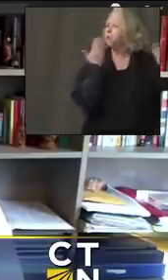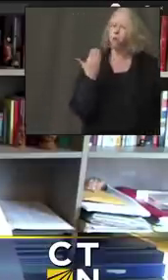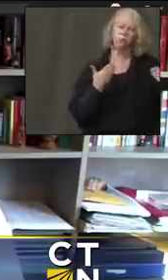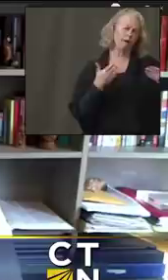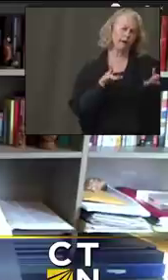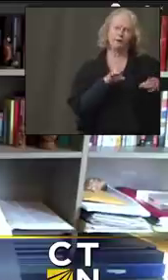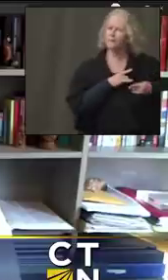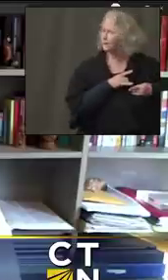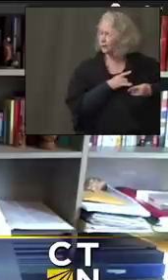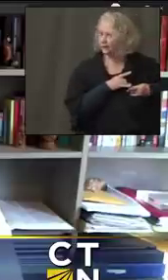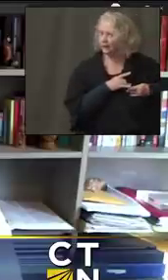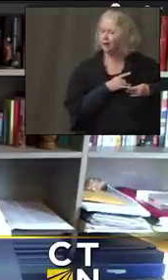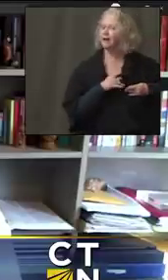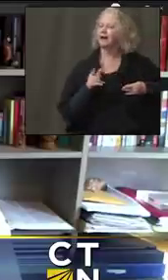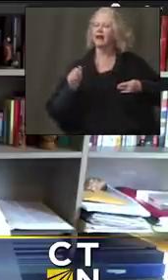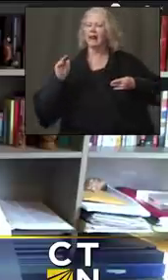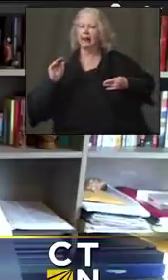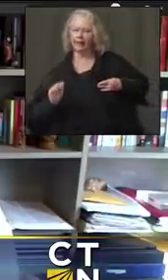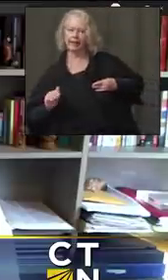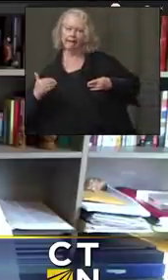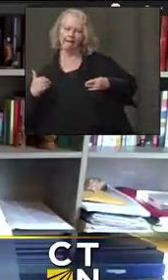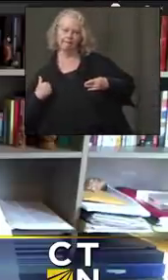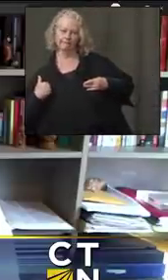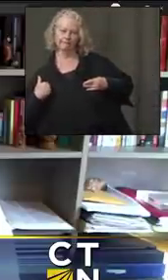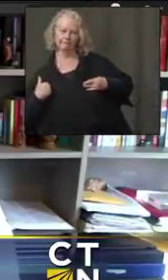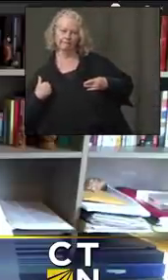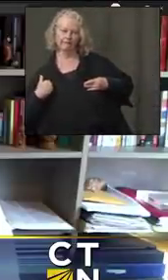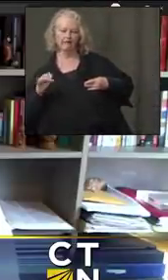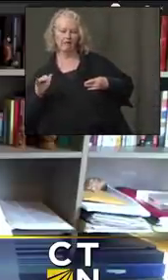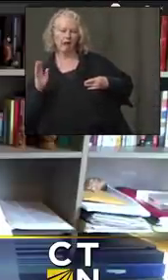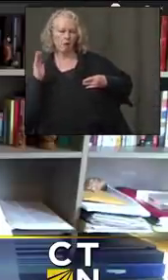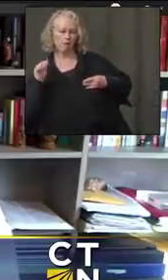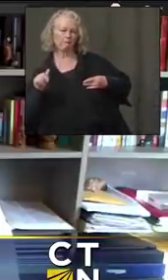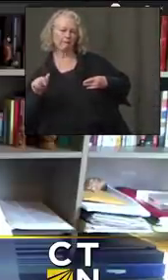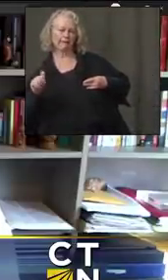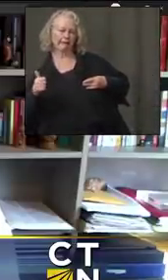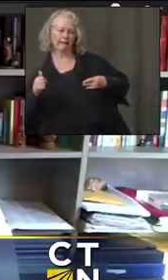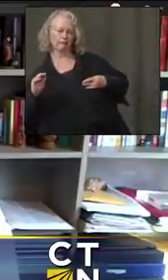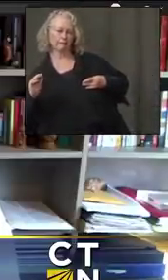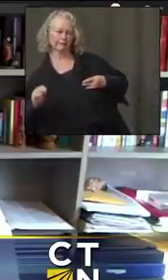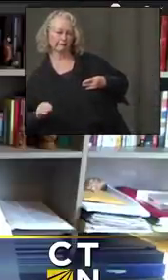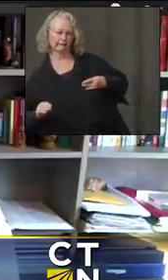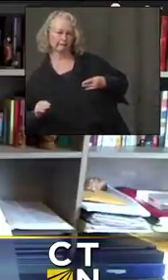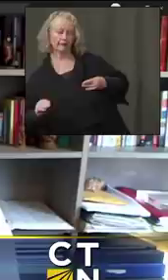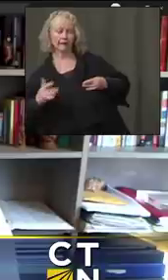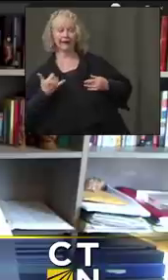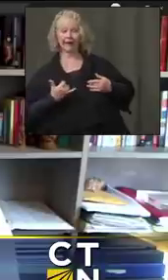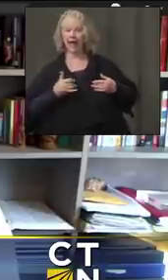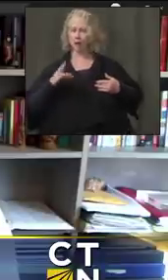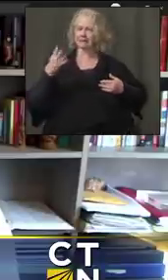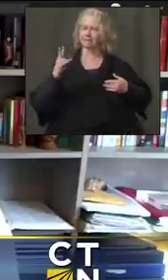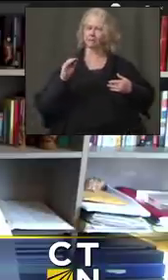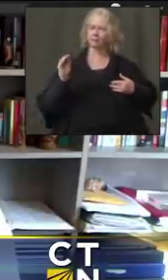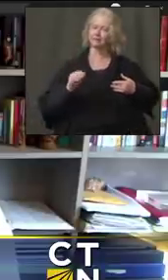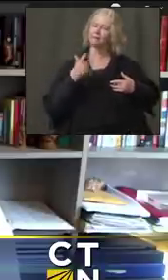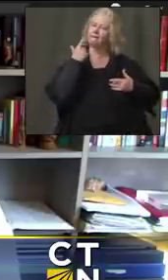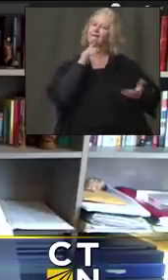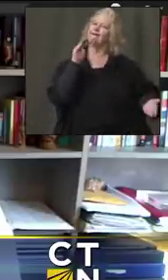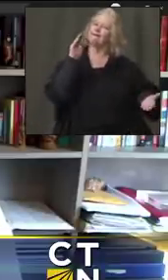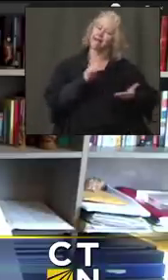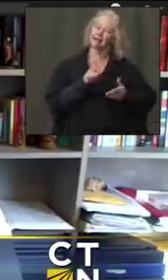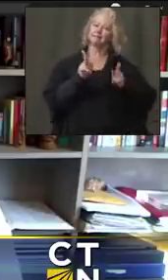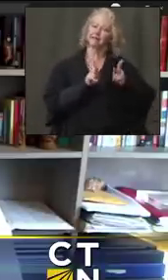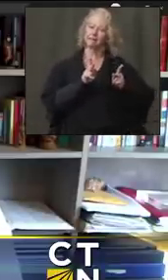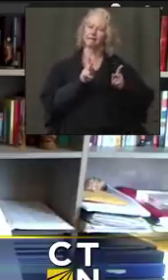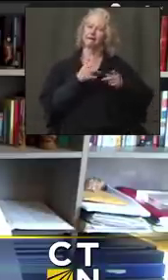capture everybody. And we're heading that direction. But I think, again, the most important criteria is the hospitalizations, because that gives us a window on what